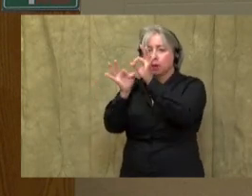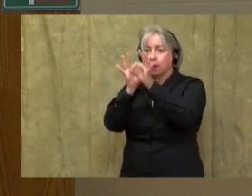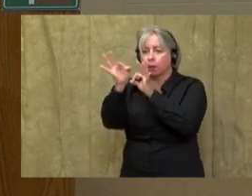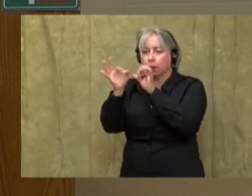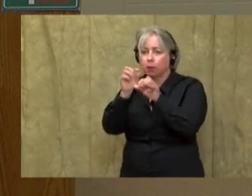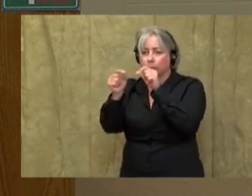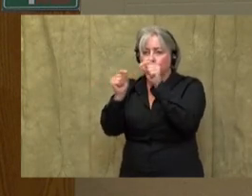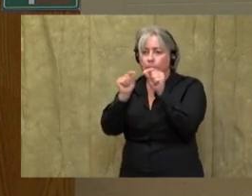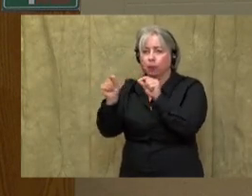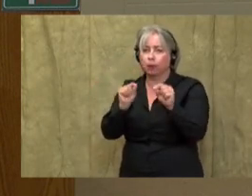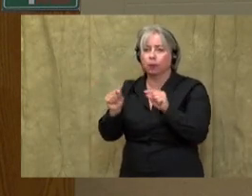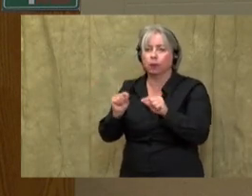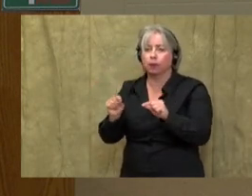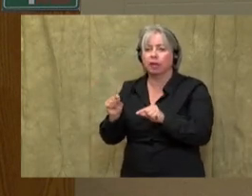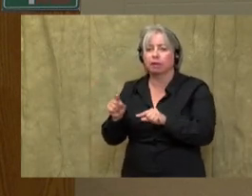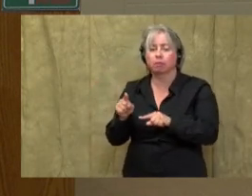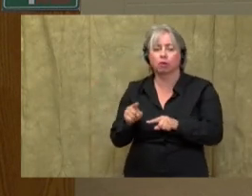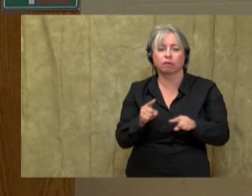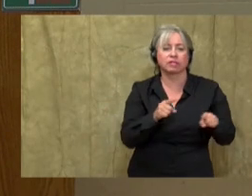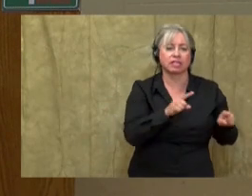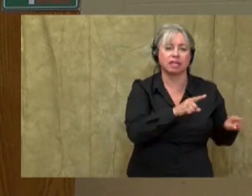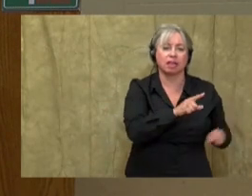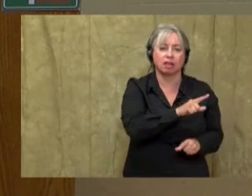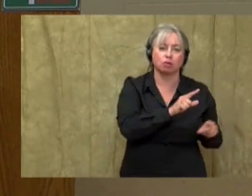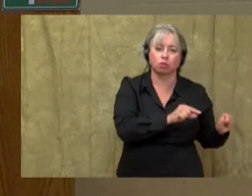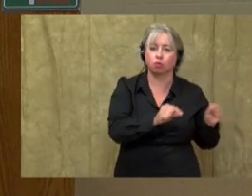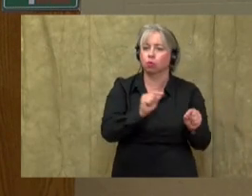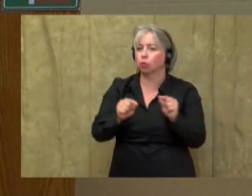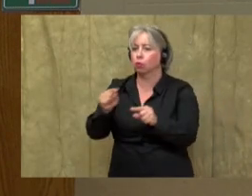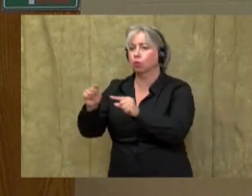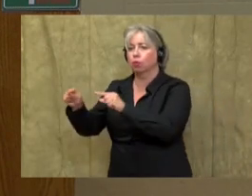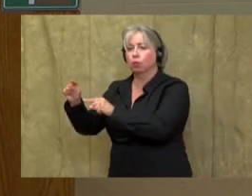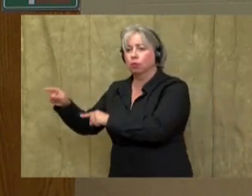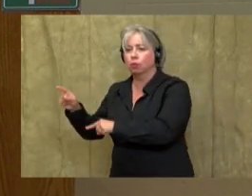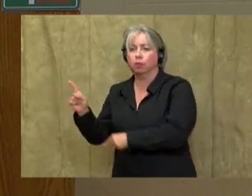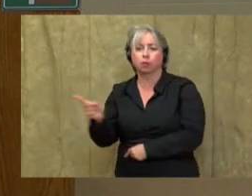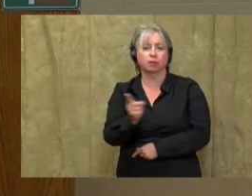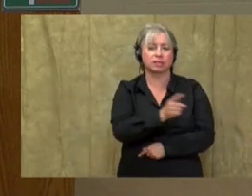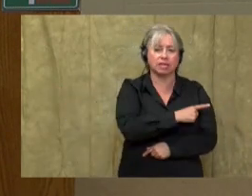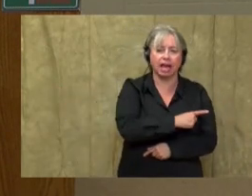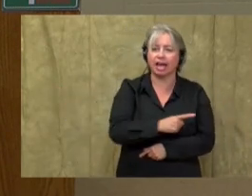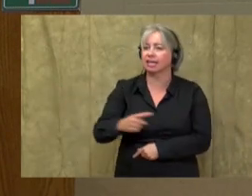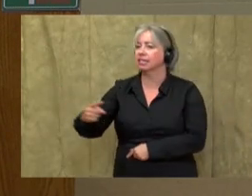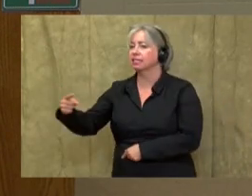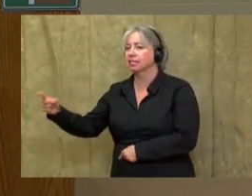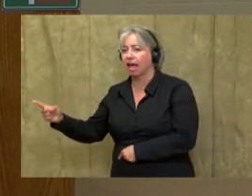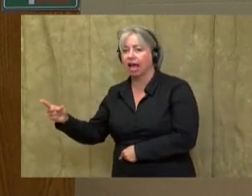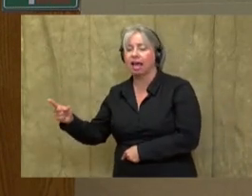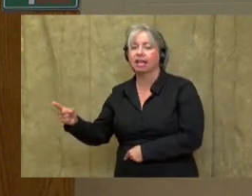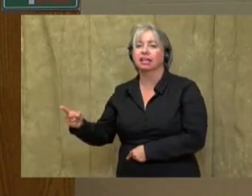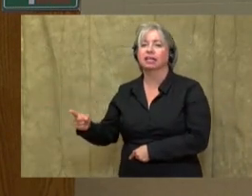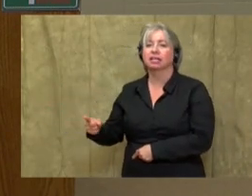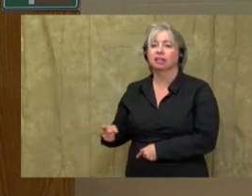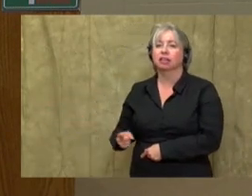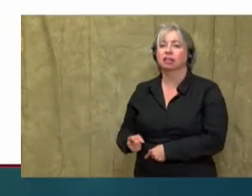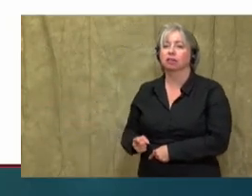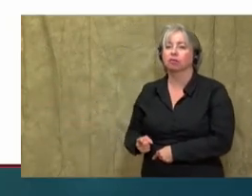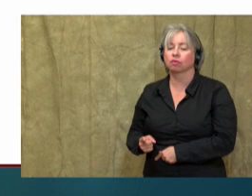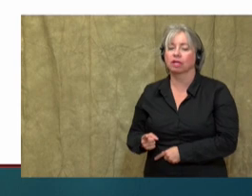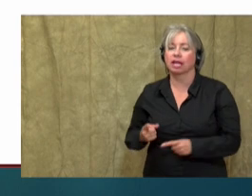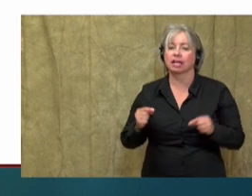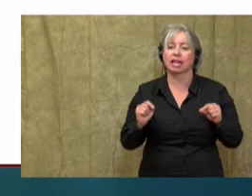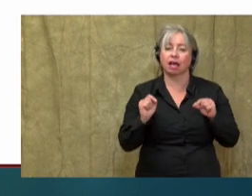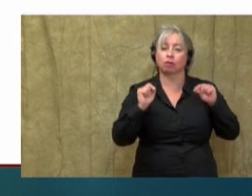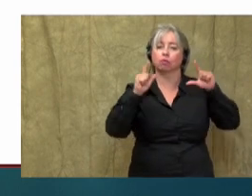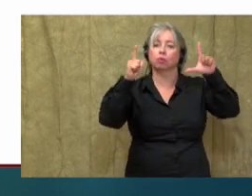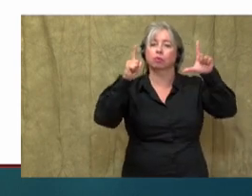matter in a side-to-side motion. So I'm going to pull up this blank screen for you so that hopefully